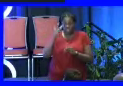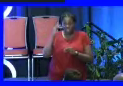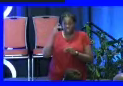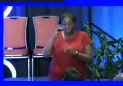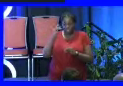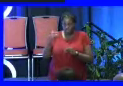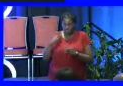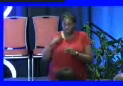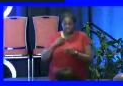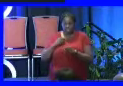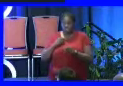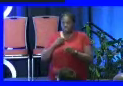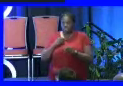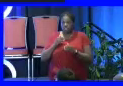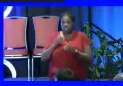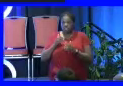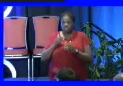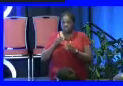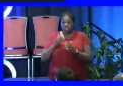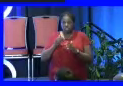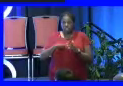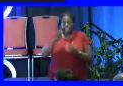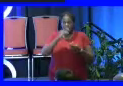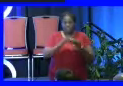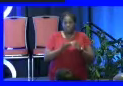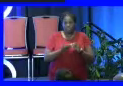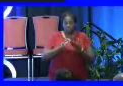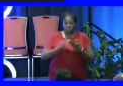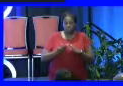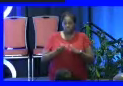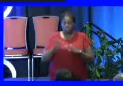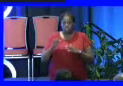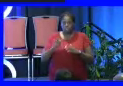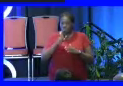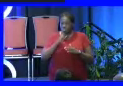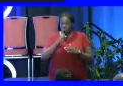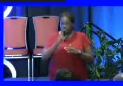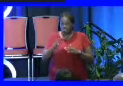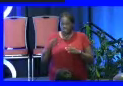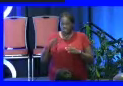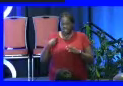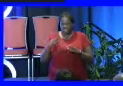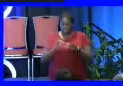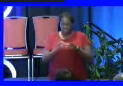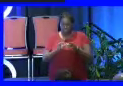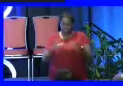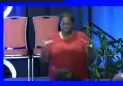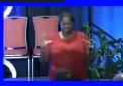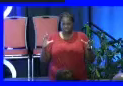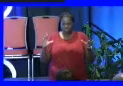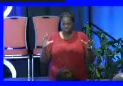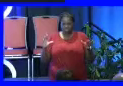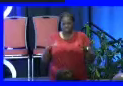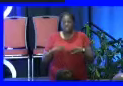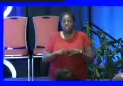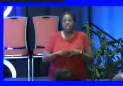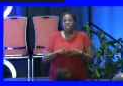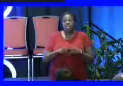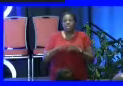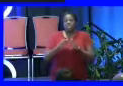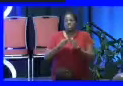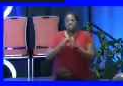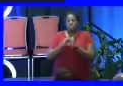in our homeless community. So there's a disconnect there, and that takes further, data to inform, like, how